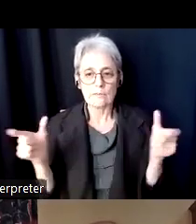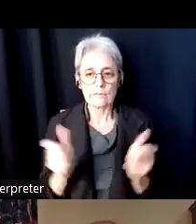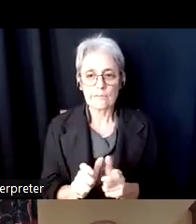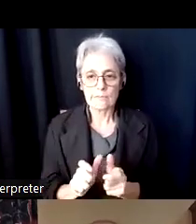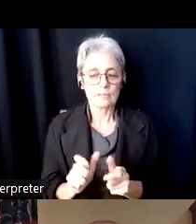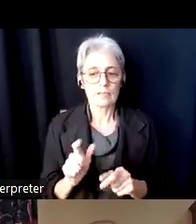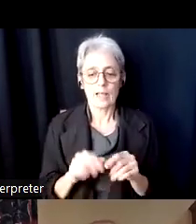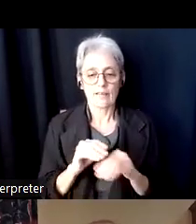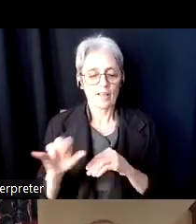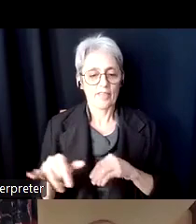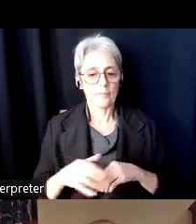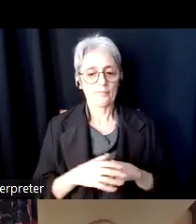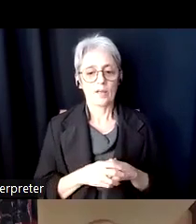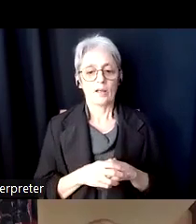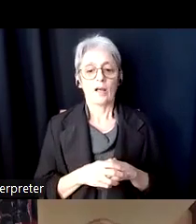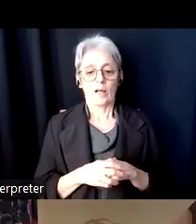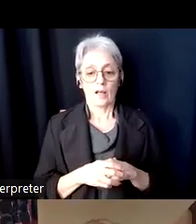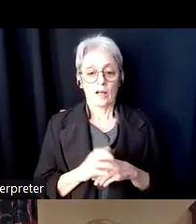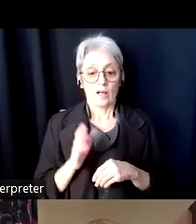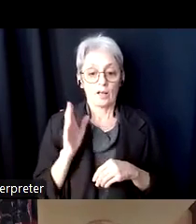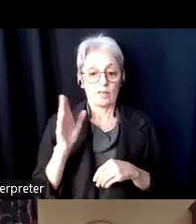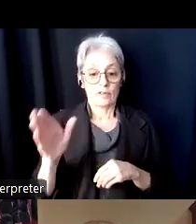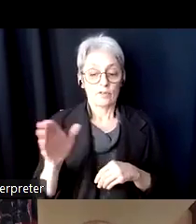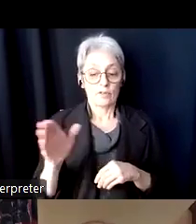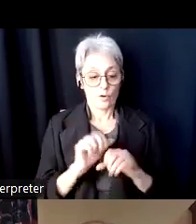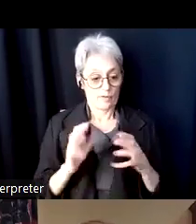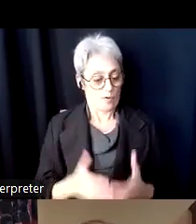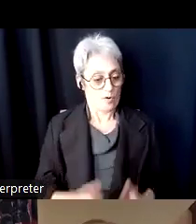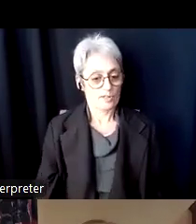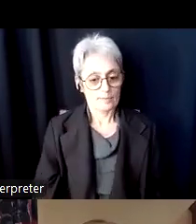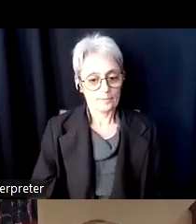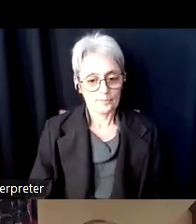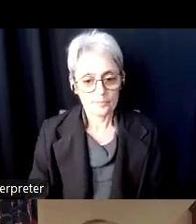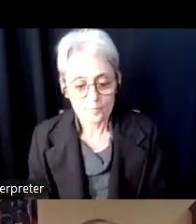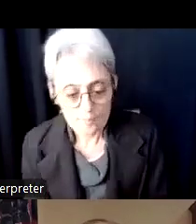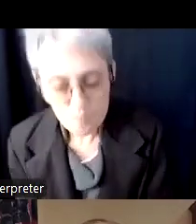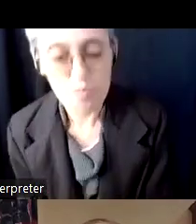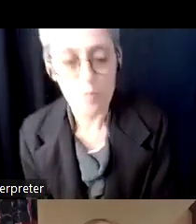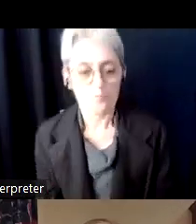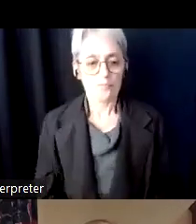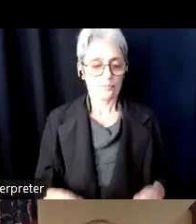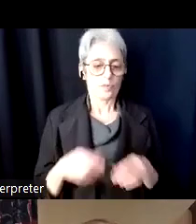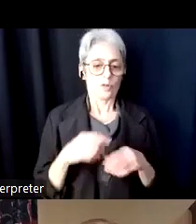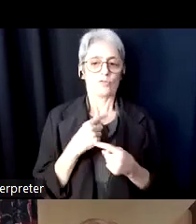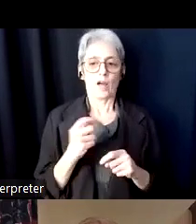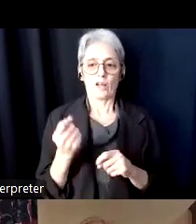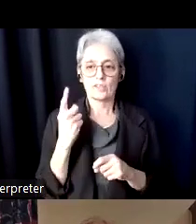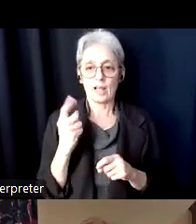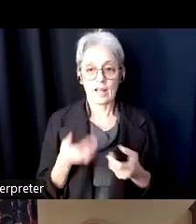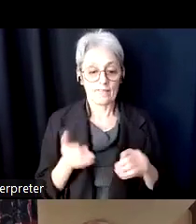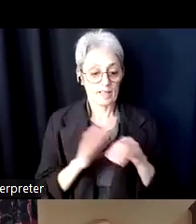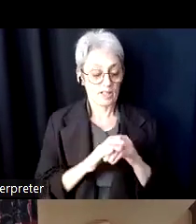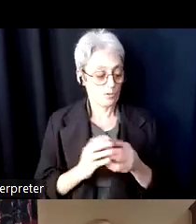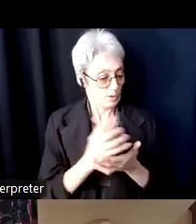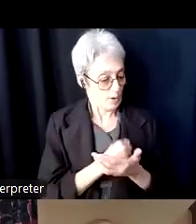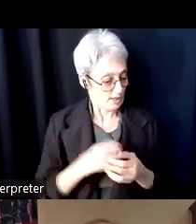for future workforce to understand, including, what could be the positive impact of increased wages and benefits?